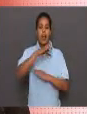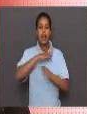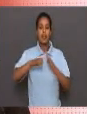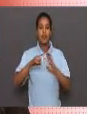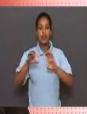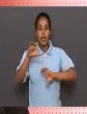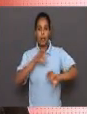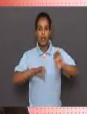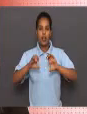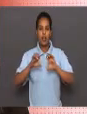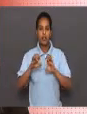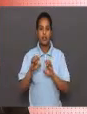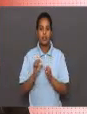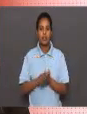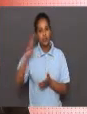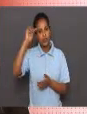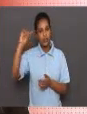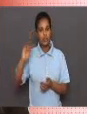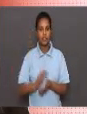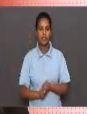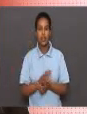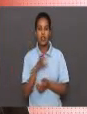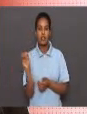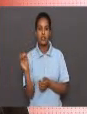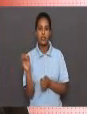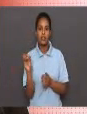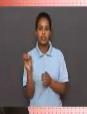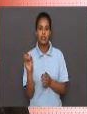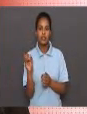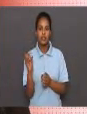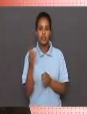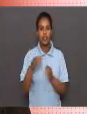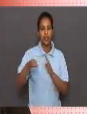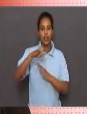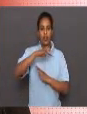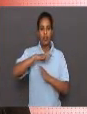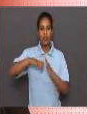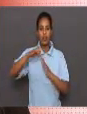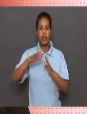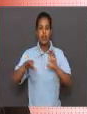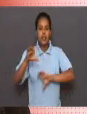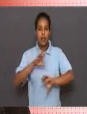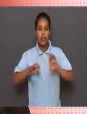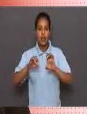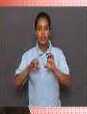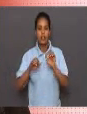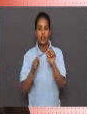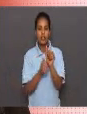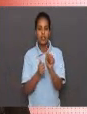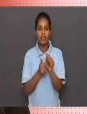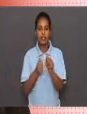place in the electrochemical series, and that the